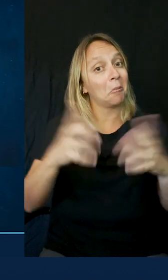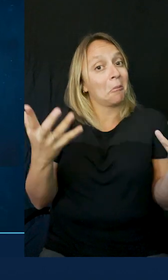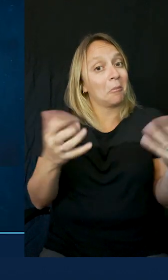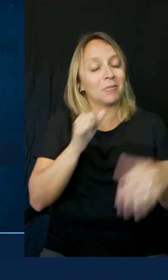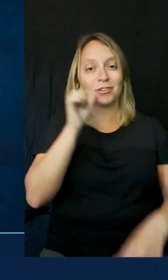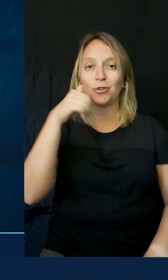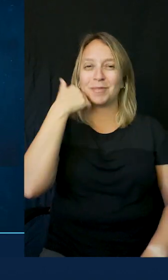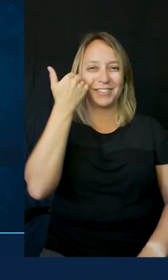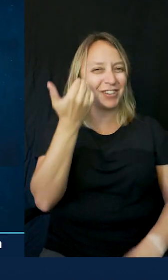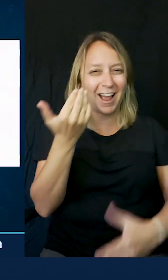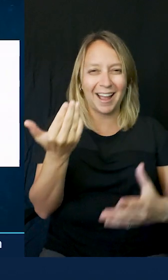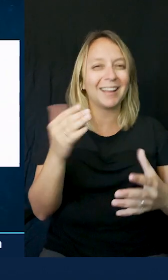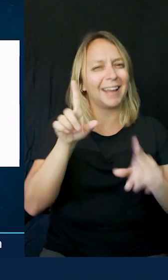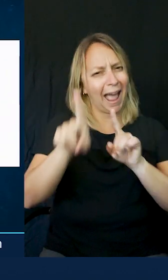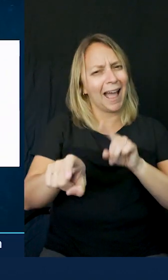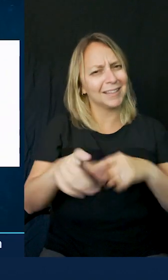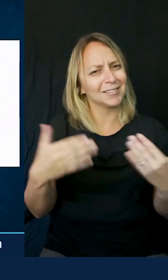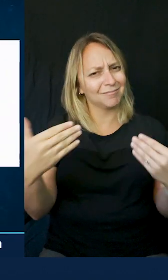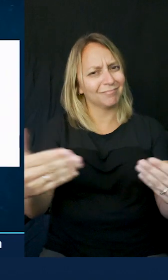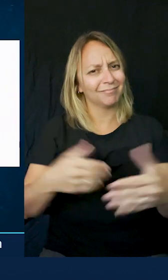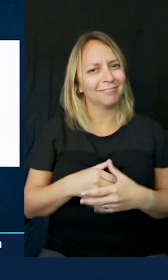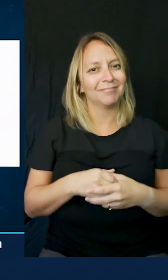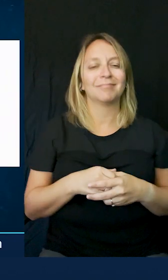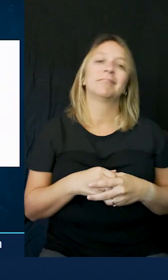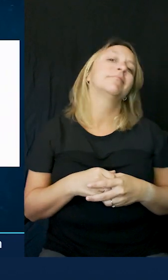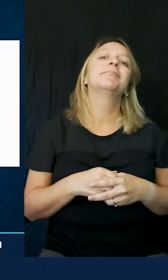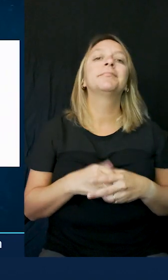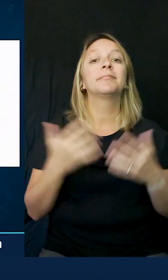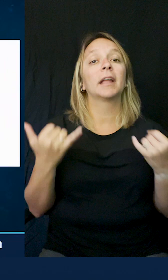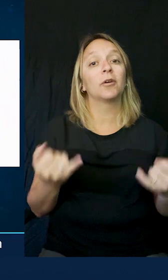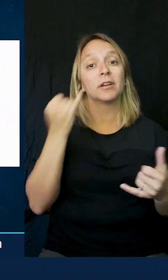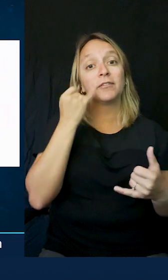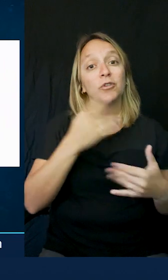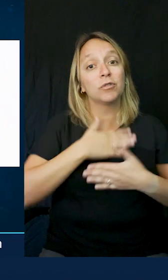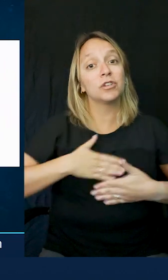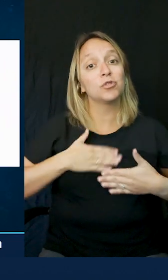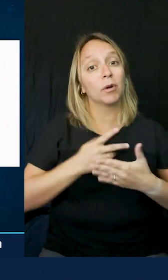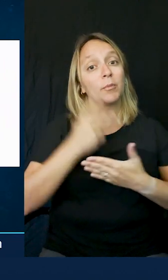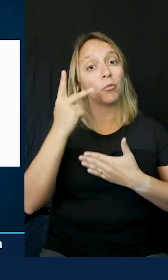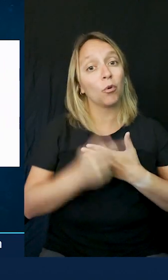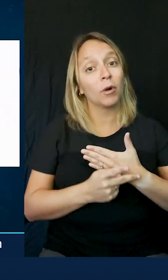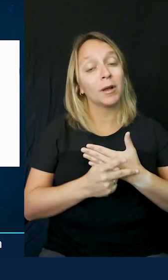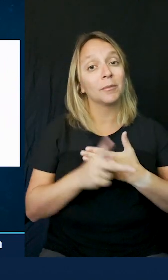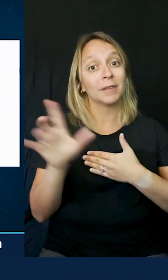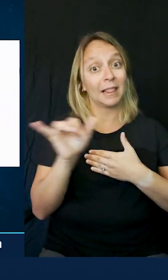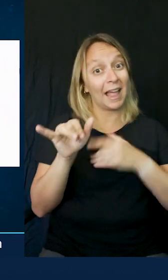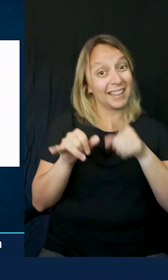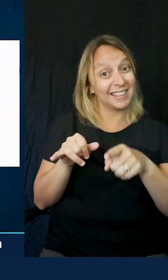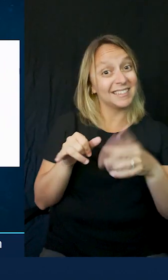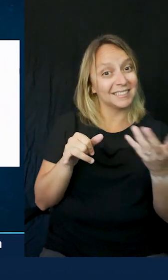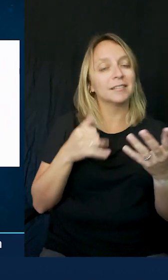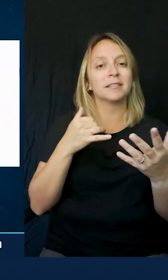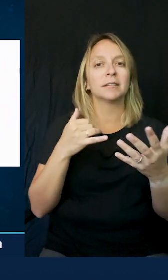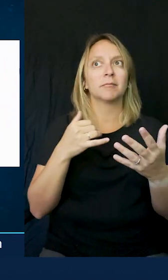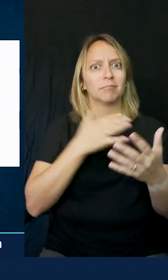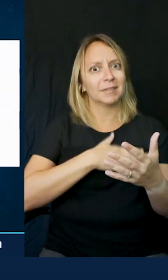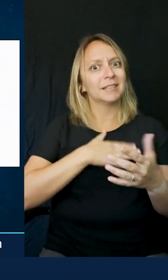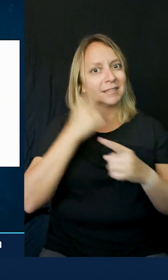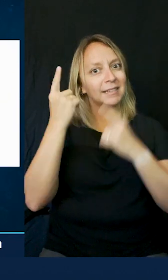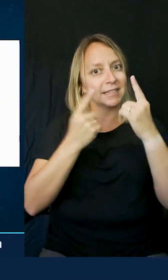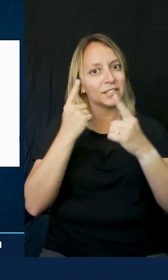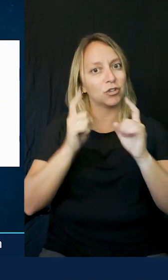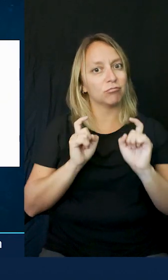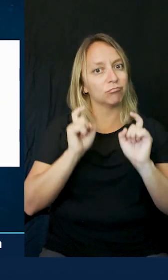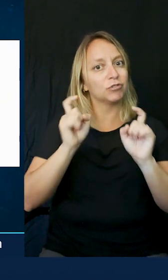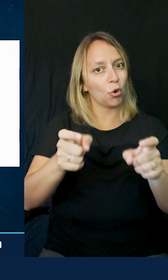shy about what you'd like to share. Now, if you enjoy programs like this and would like to see more, then please consider a donation to the